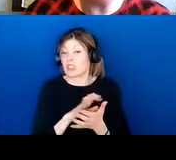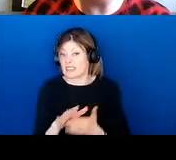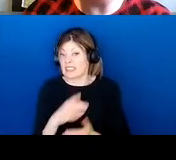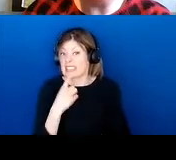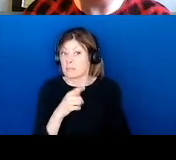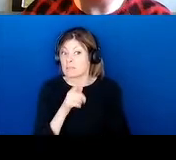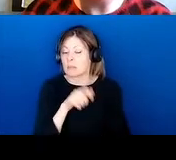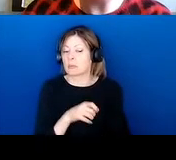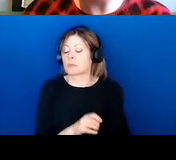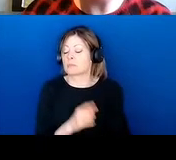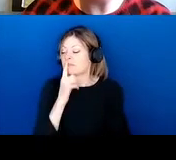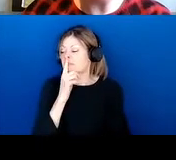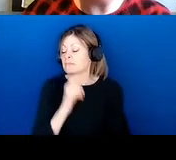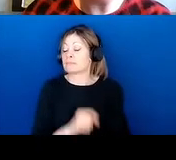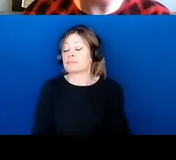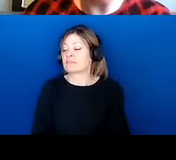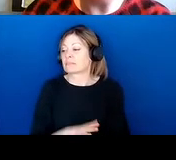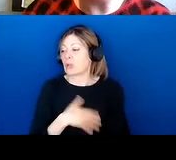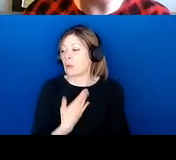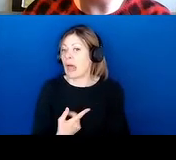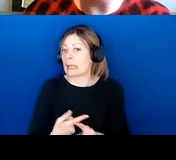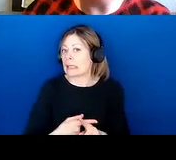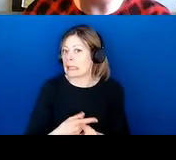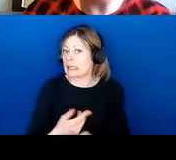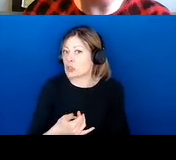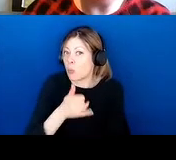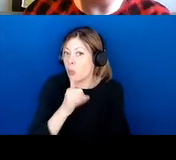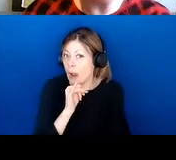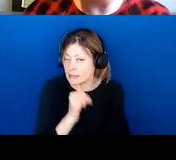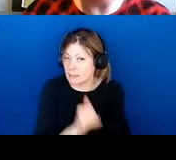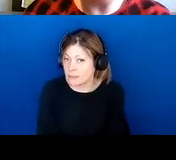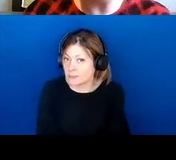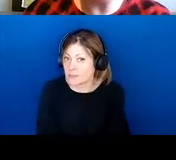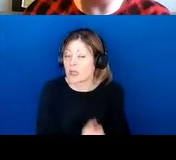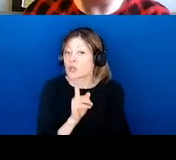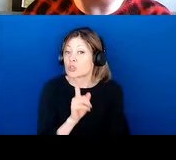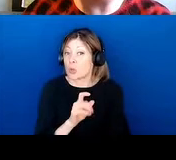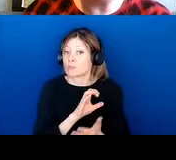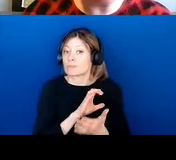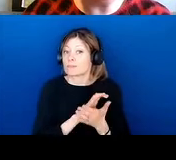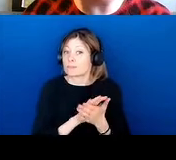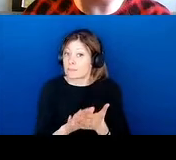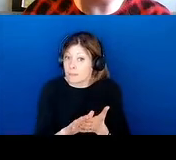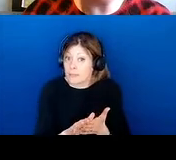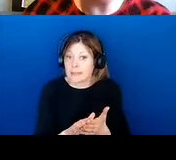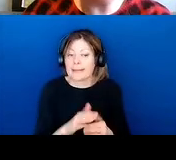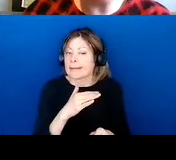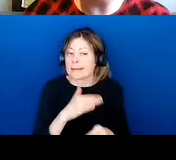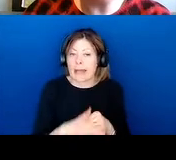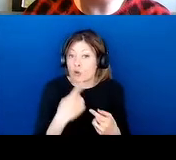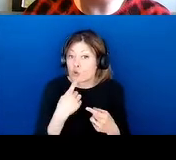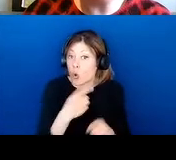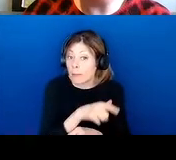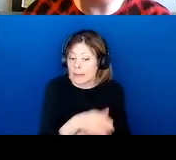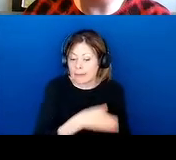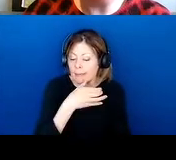wine. So he found it advisable not to reveal its origin until after tasting.